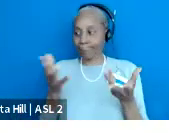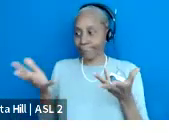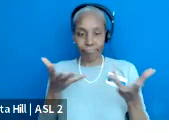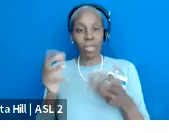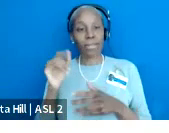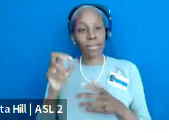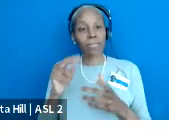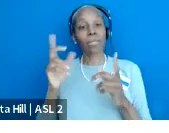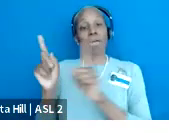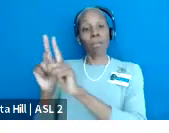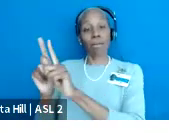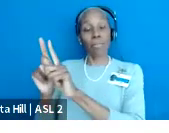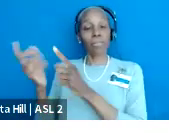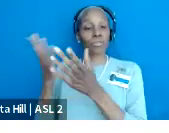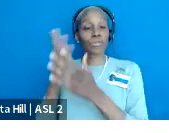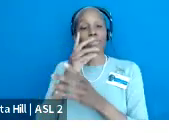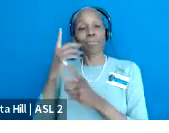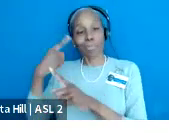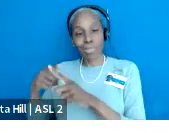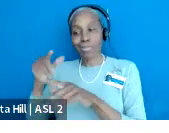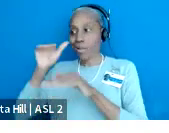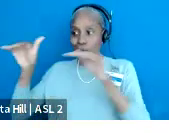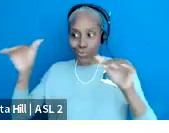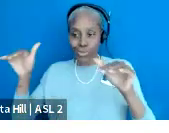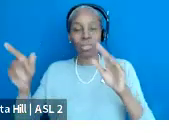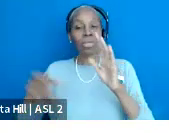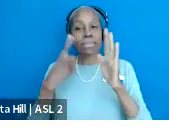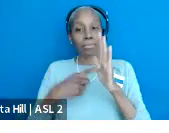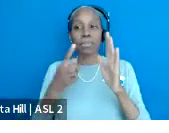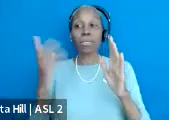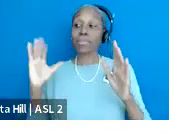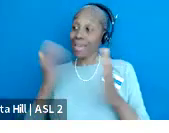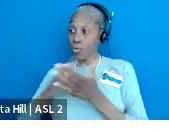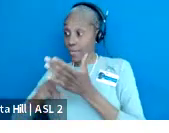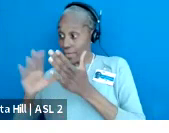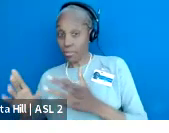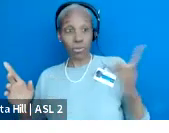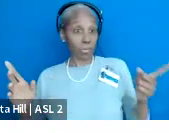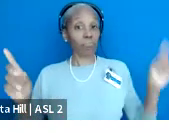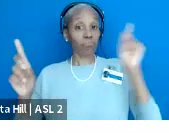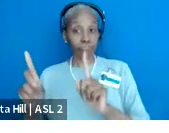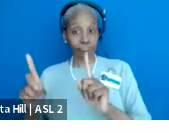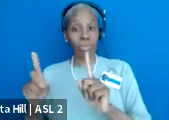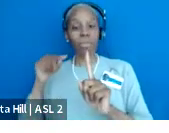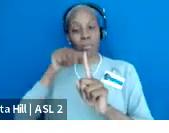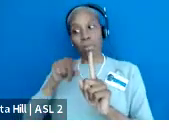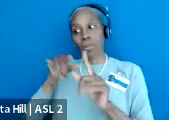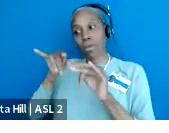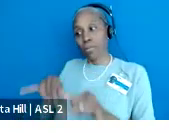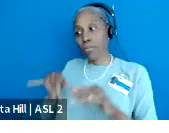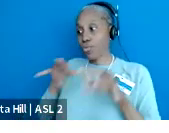accompaniment services, and conduct outreach. At times, they come out with our investigators and are present for interviews with